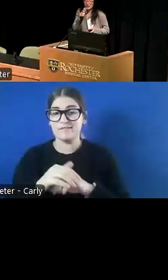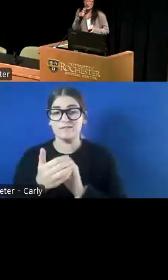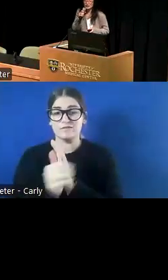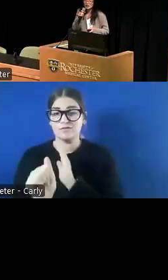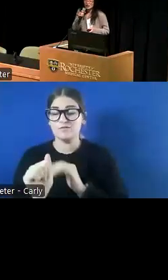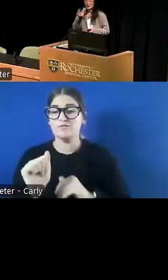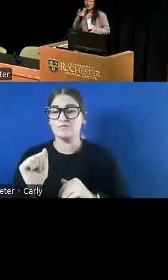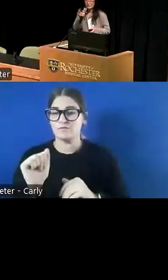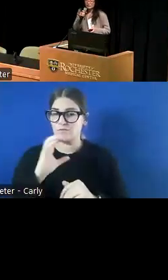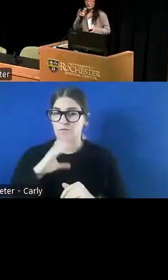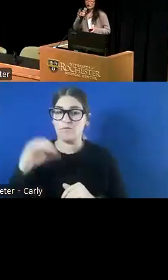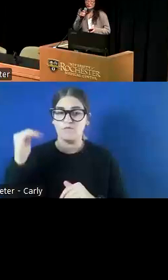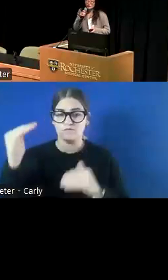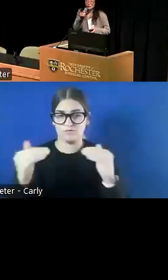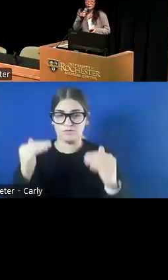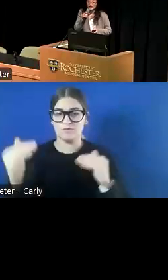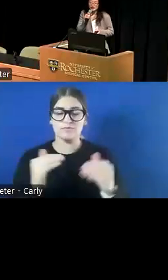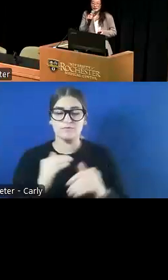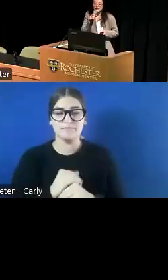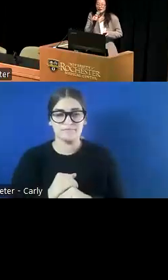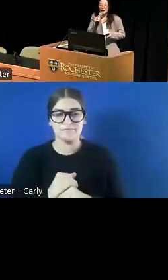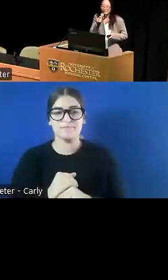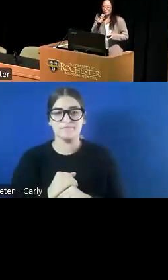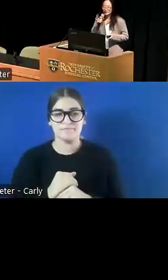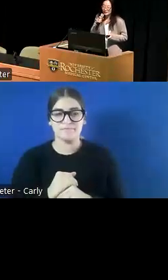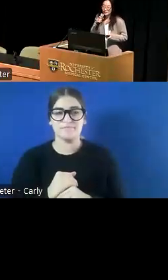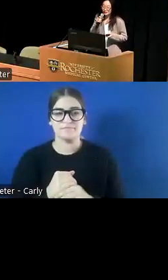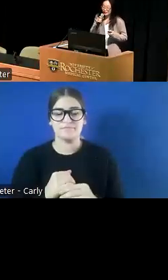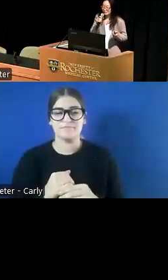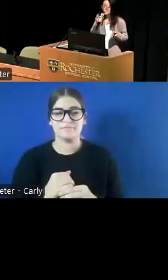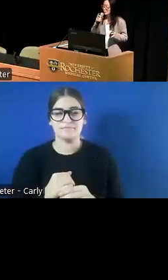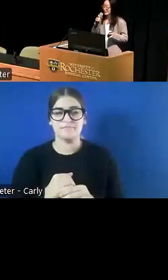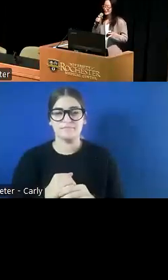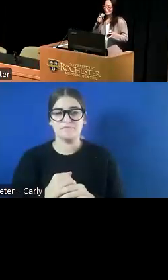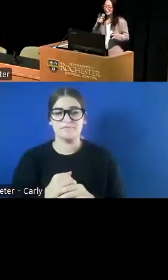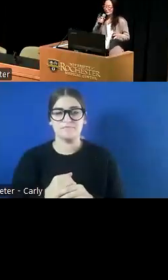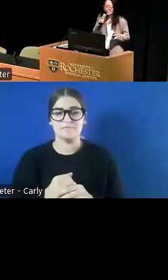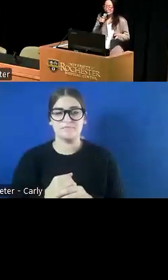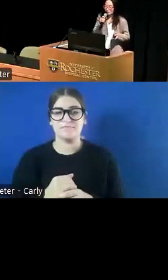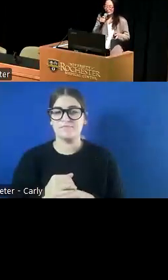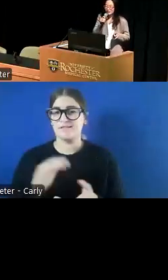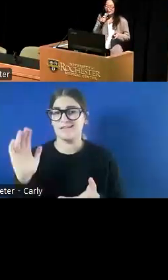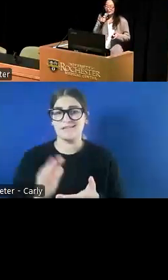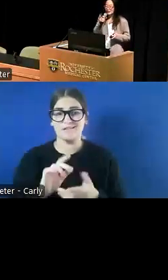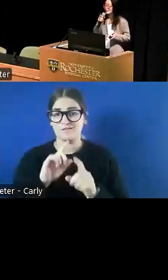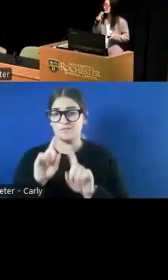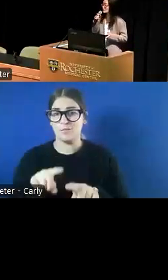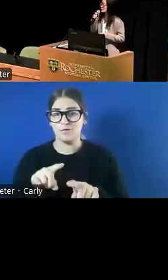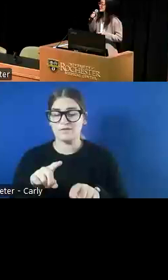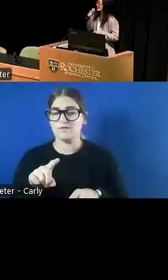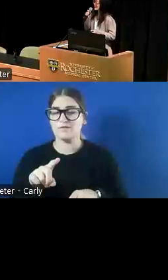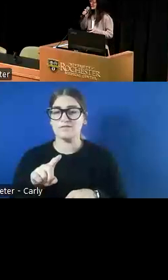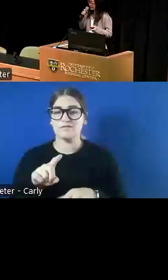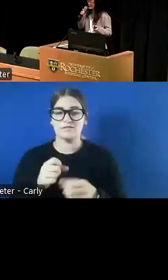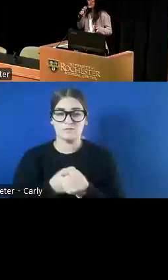adults, and also there's least reported psychosocial support. There's much of a